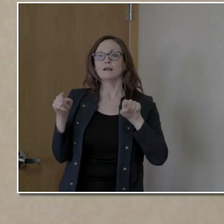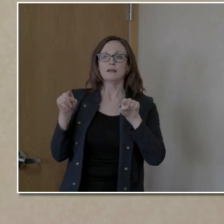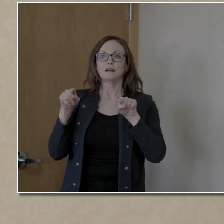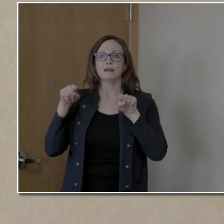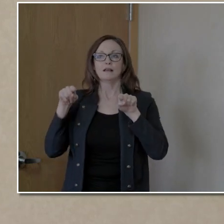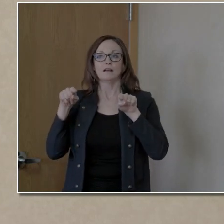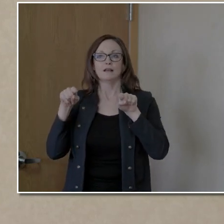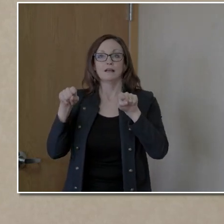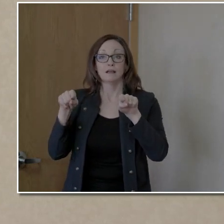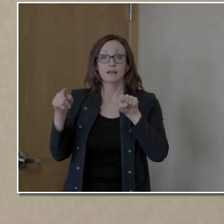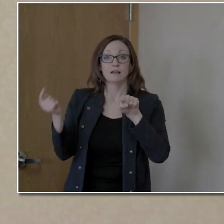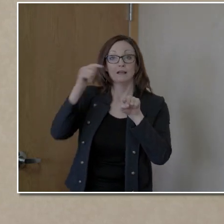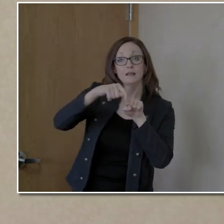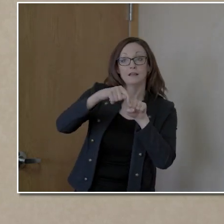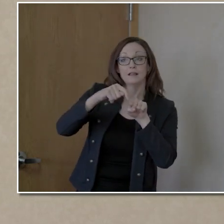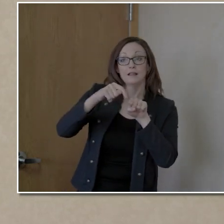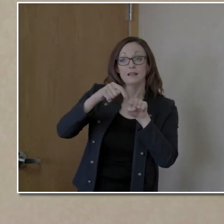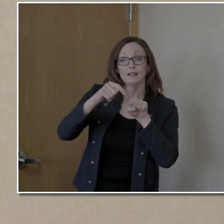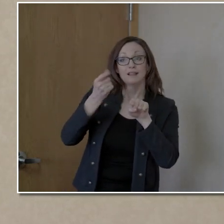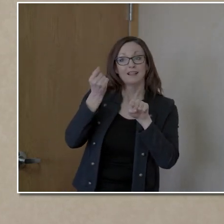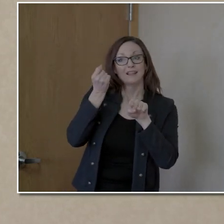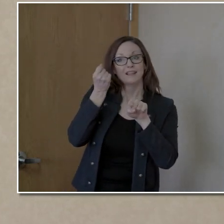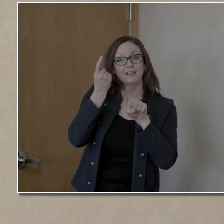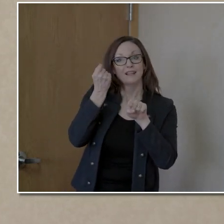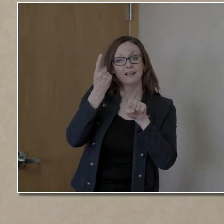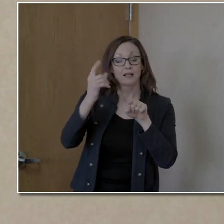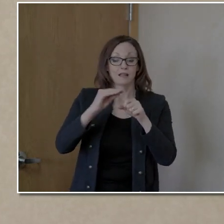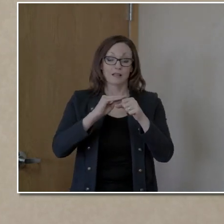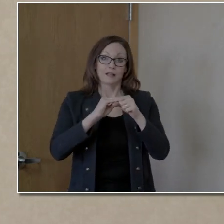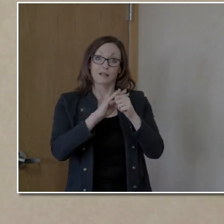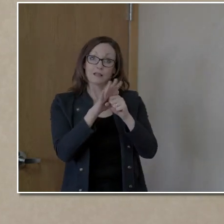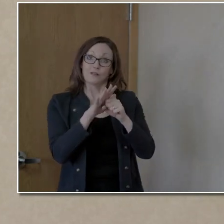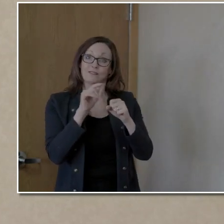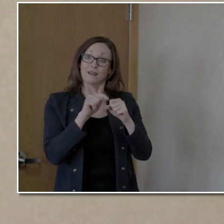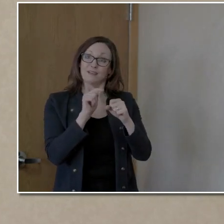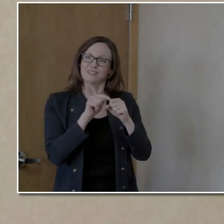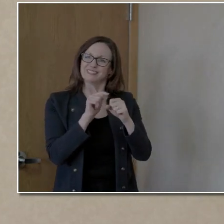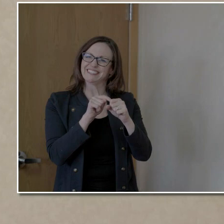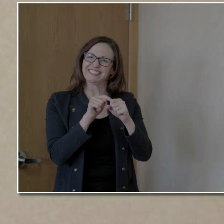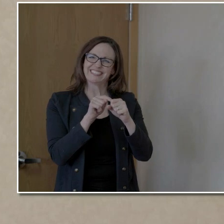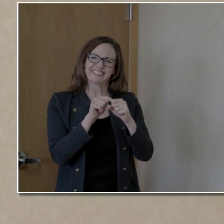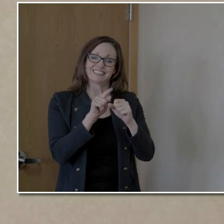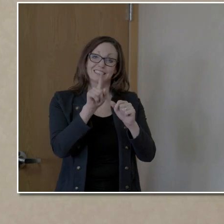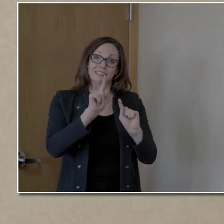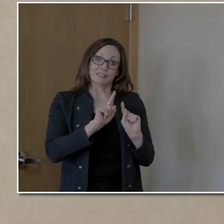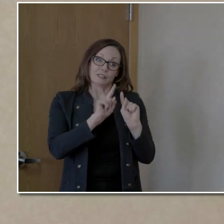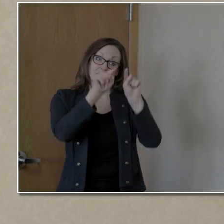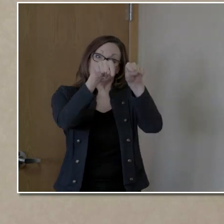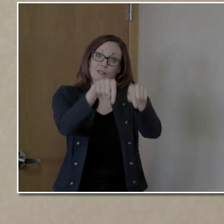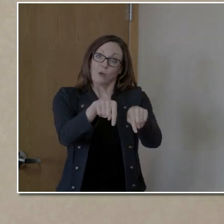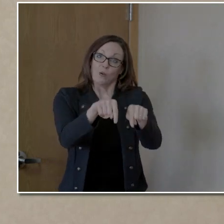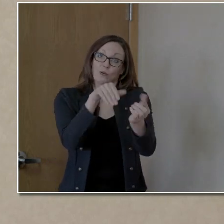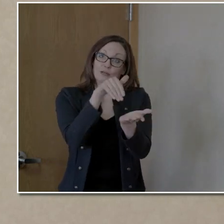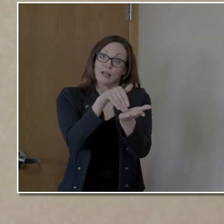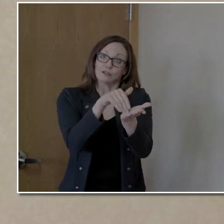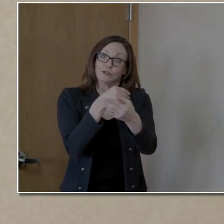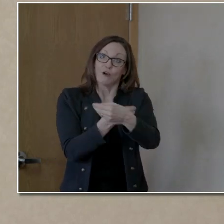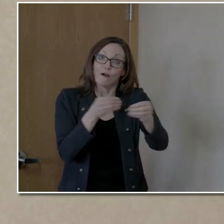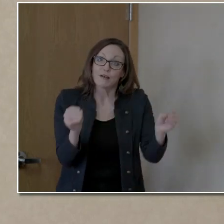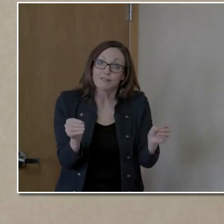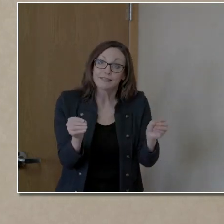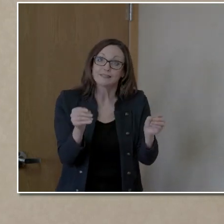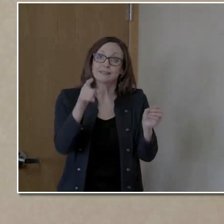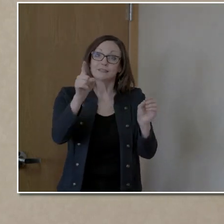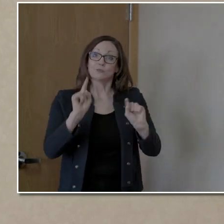here, and what we are helping our healthcare providers understand, is we need them to test people because of our public health